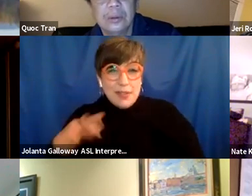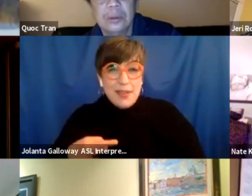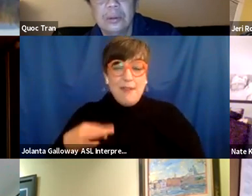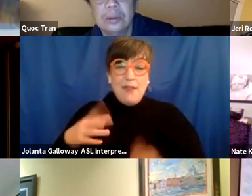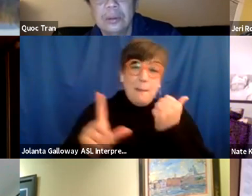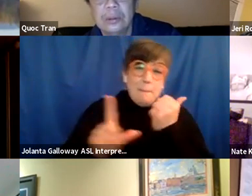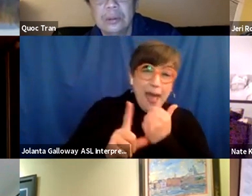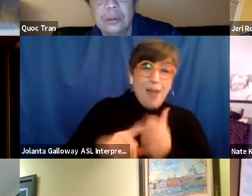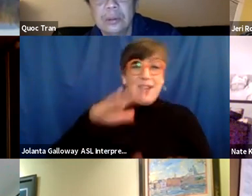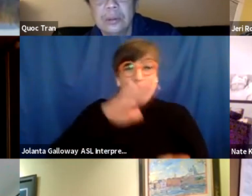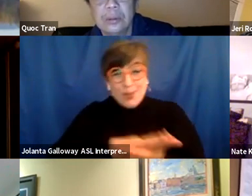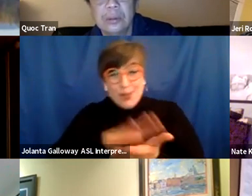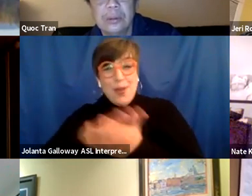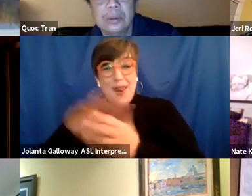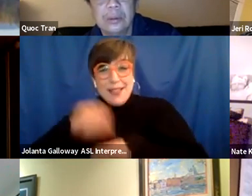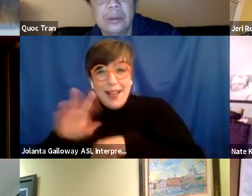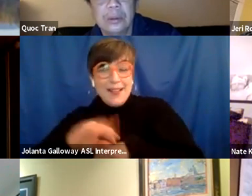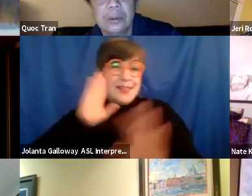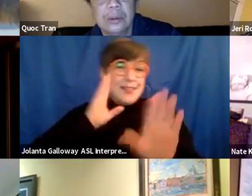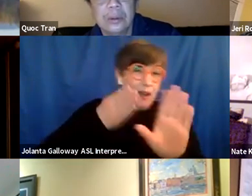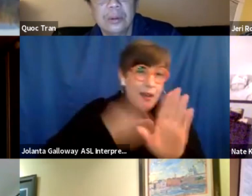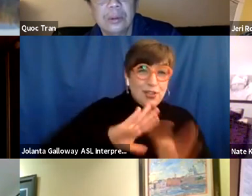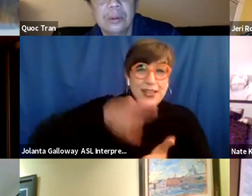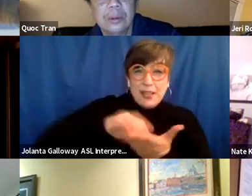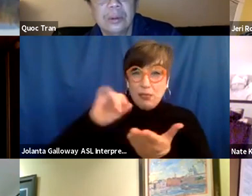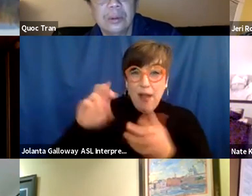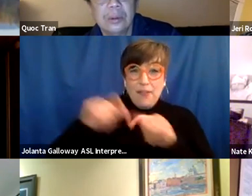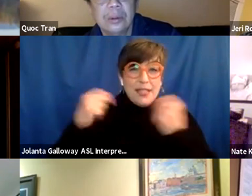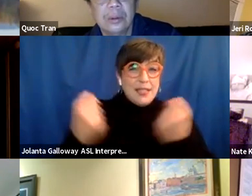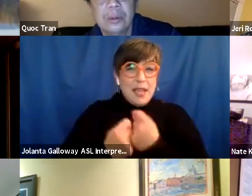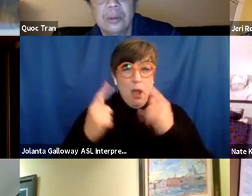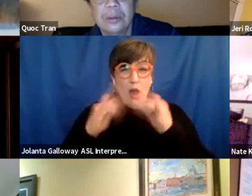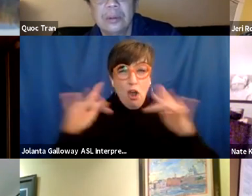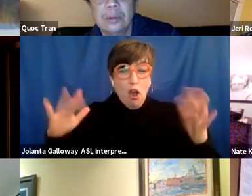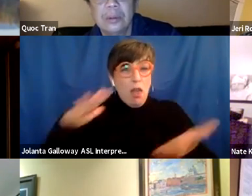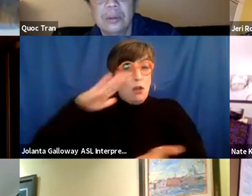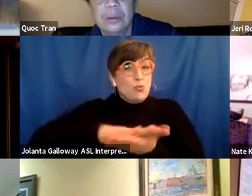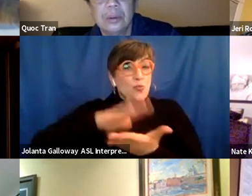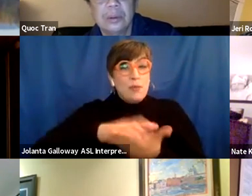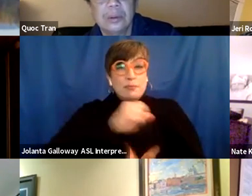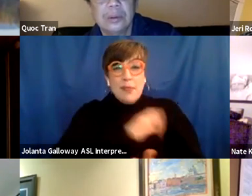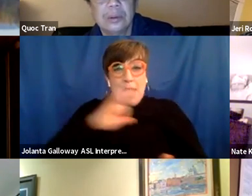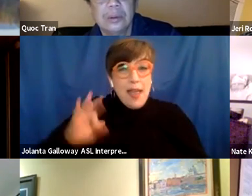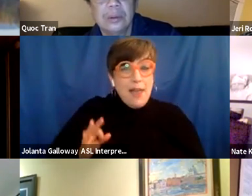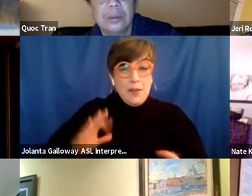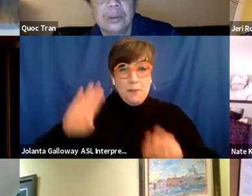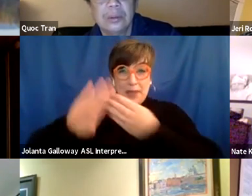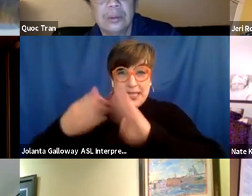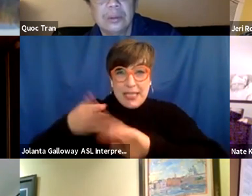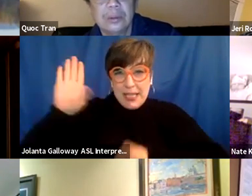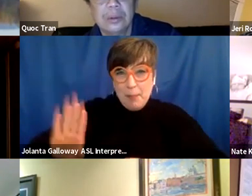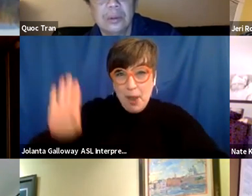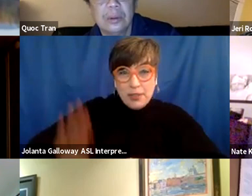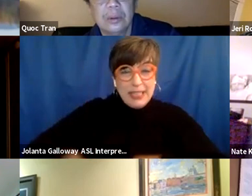workers, psychologists, our central office team, all of our school-based staff, the city,